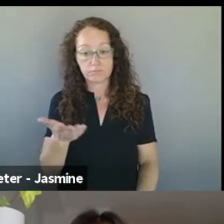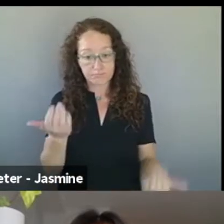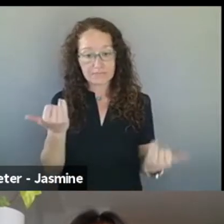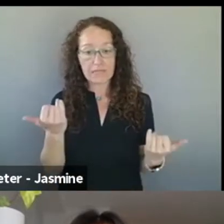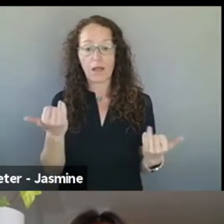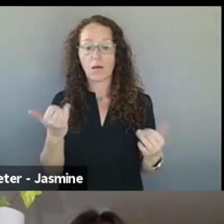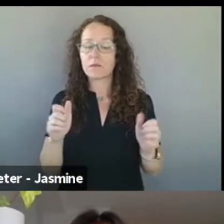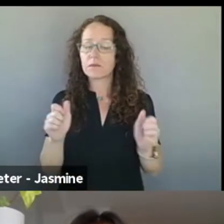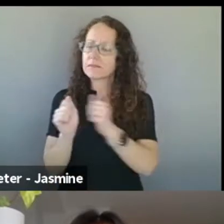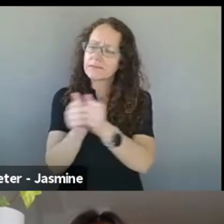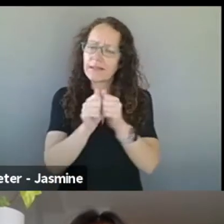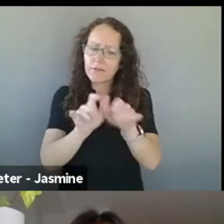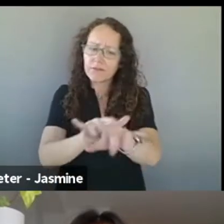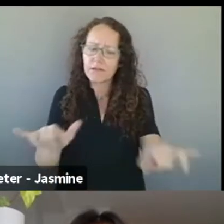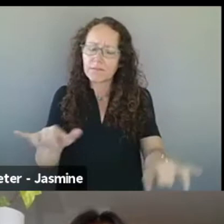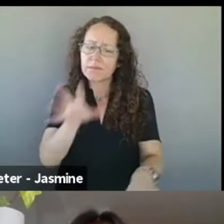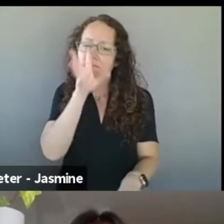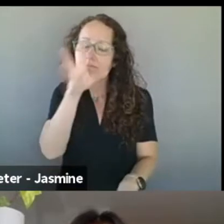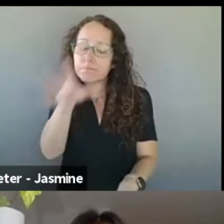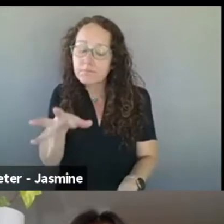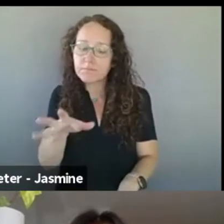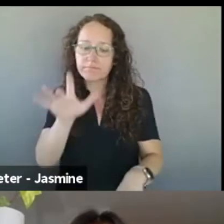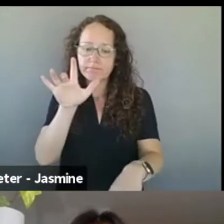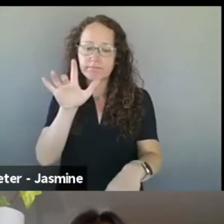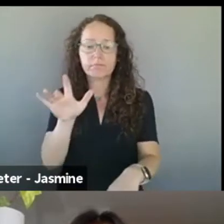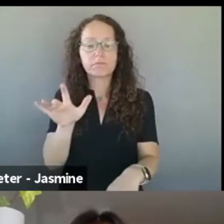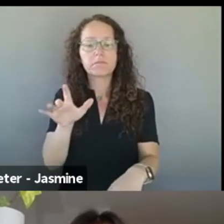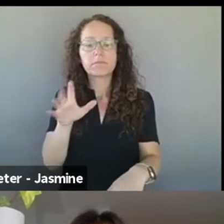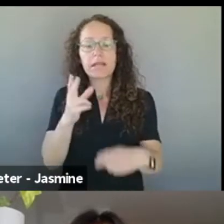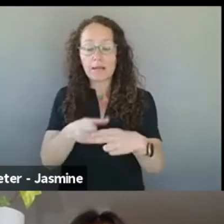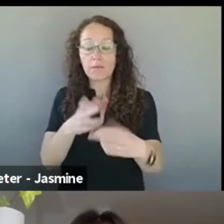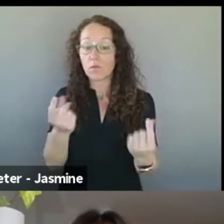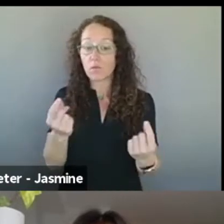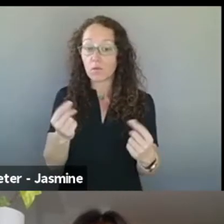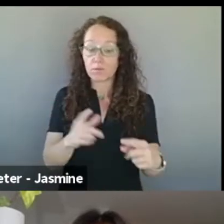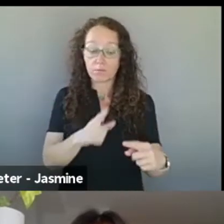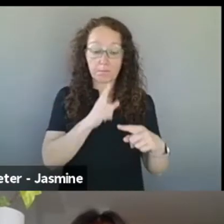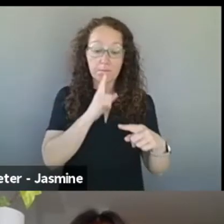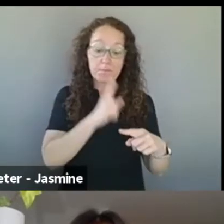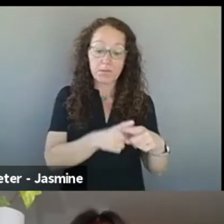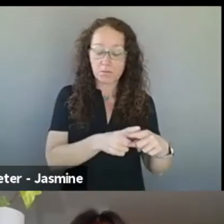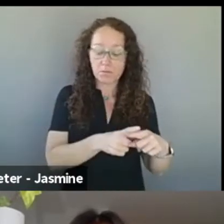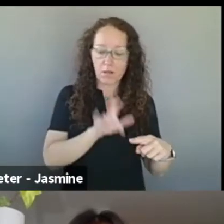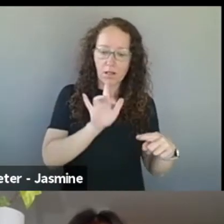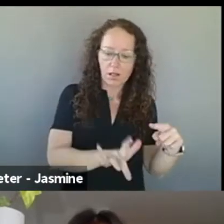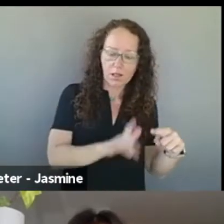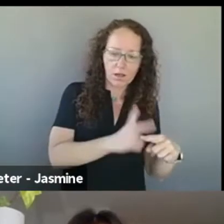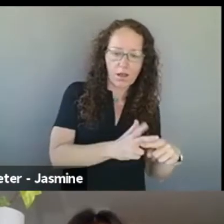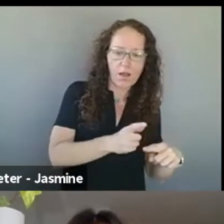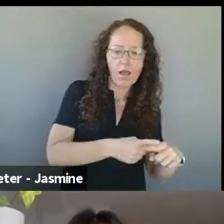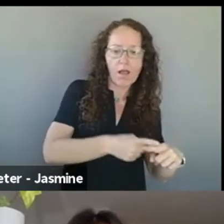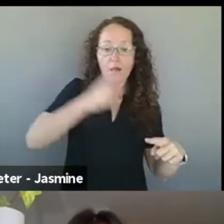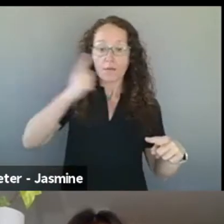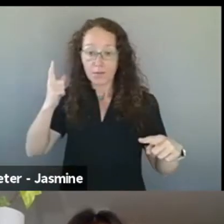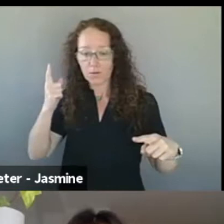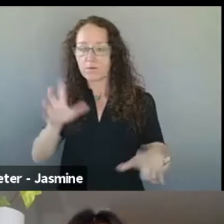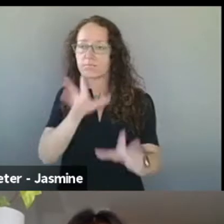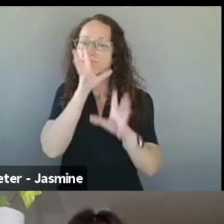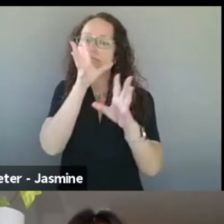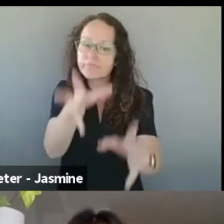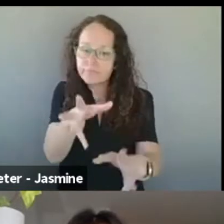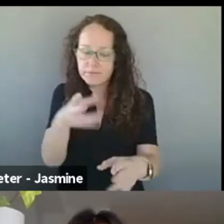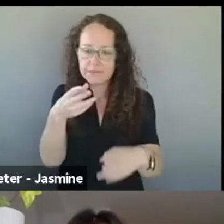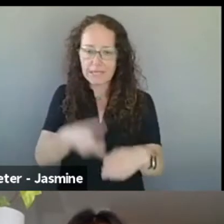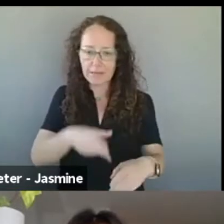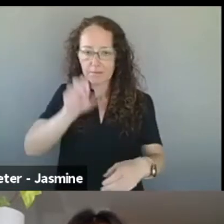names all together in unison. We'll just pour in the names of those who we'd like to honor. And as